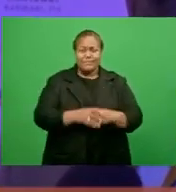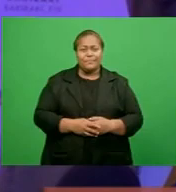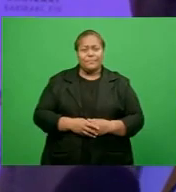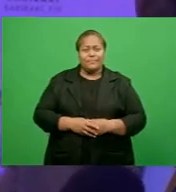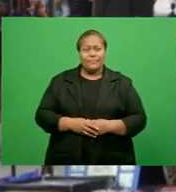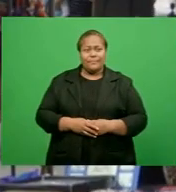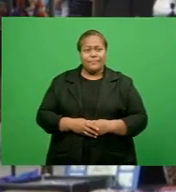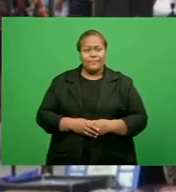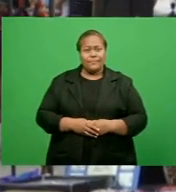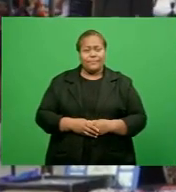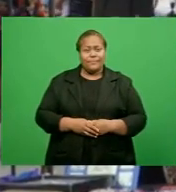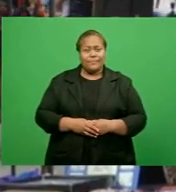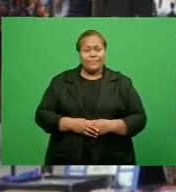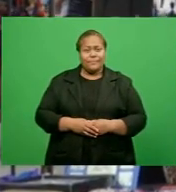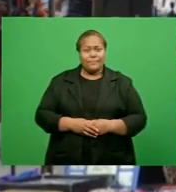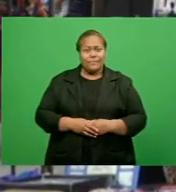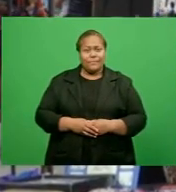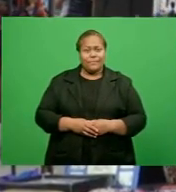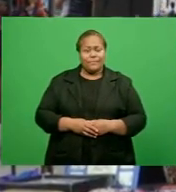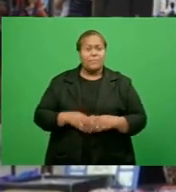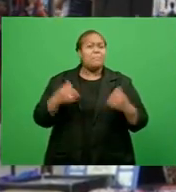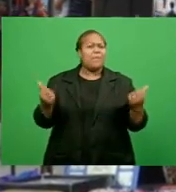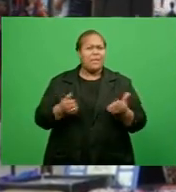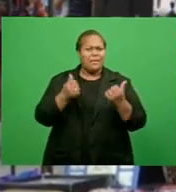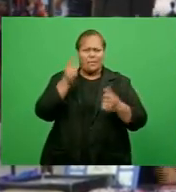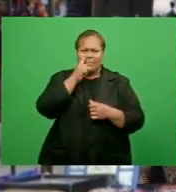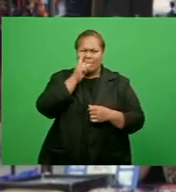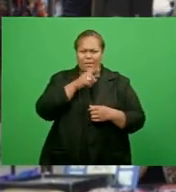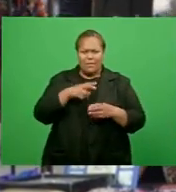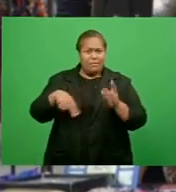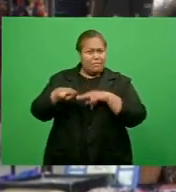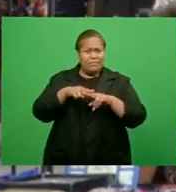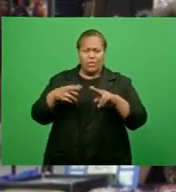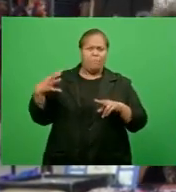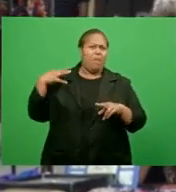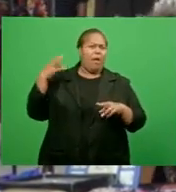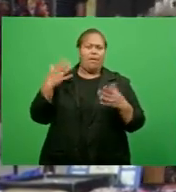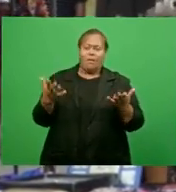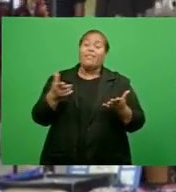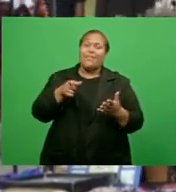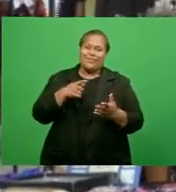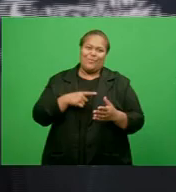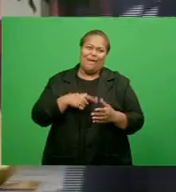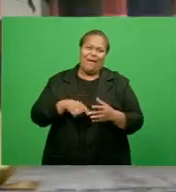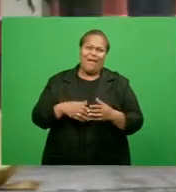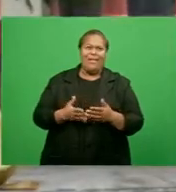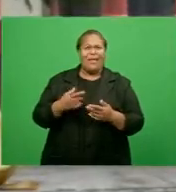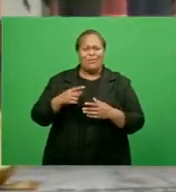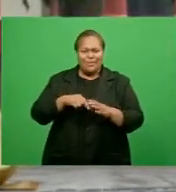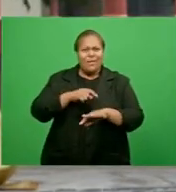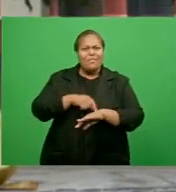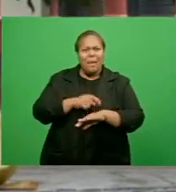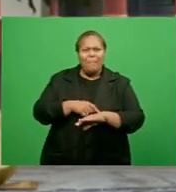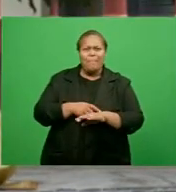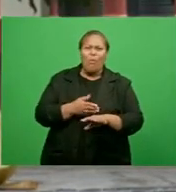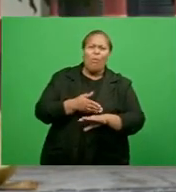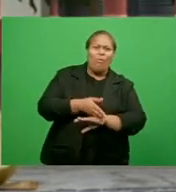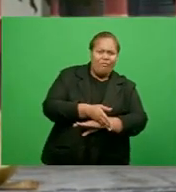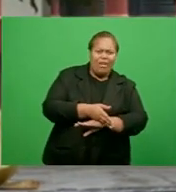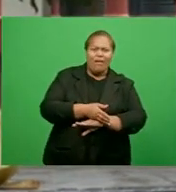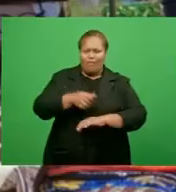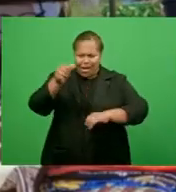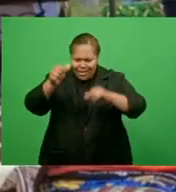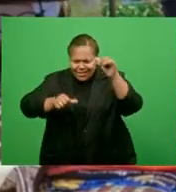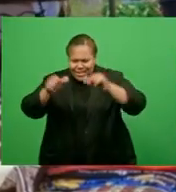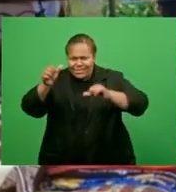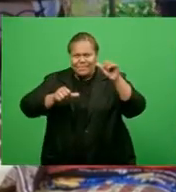basically quite a substantial amount of people in Fiji who actually applied for it. That's why it's taken a bit of time to actually get it all assessed. But it's an ongoing process. We're doing a